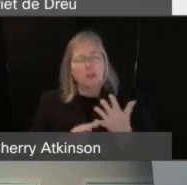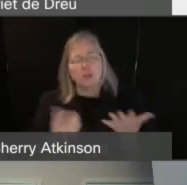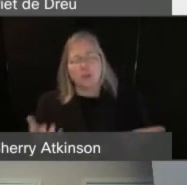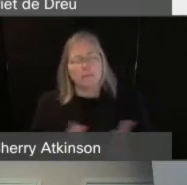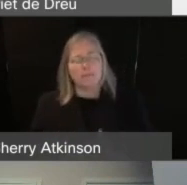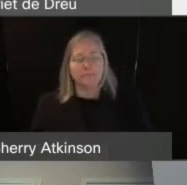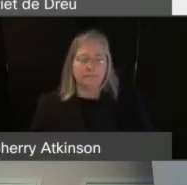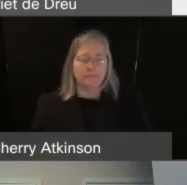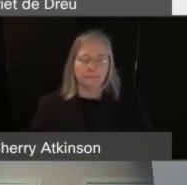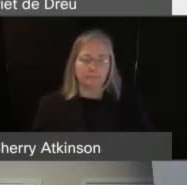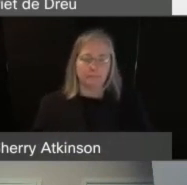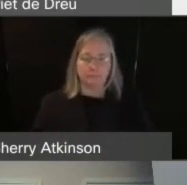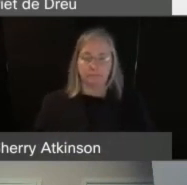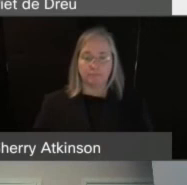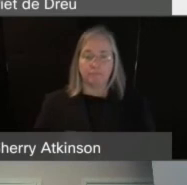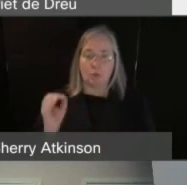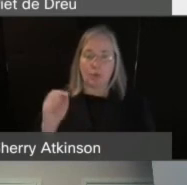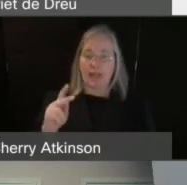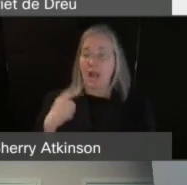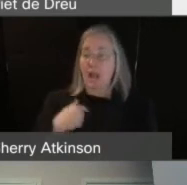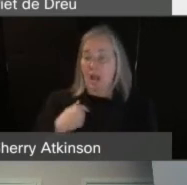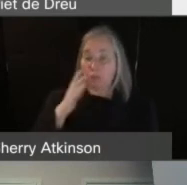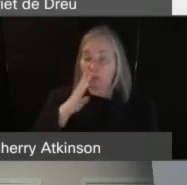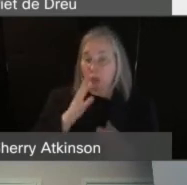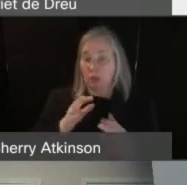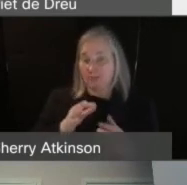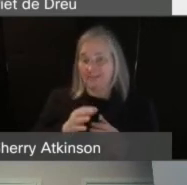So I'm going to defer to Holly, as she's the one that